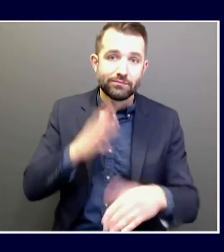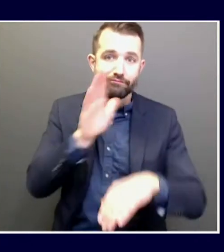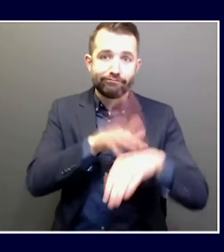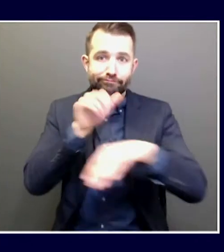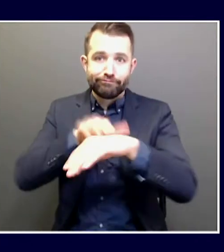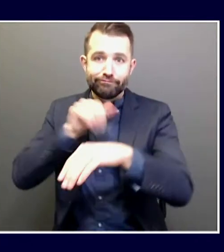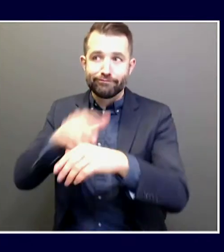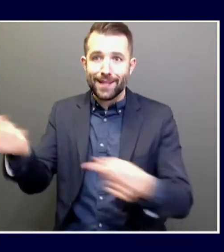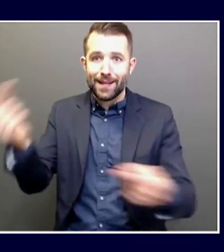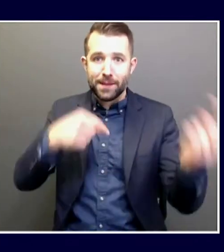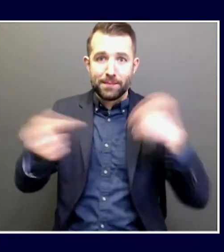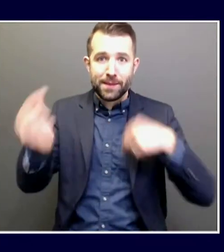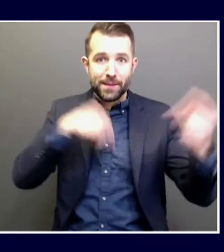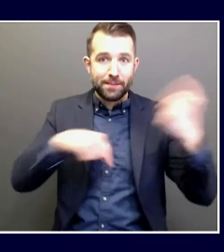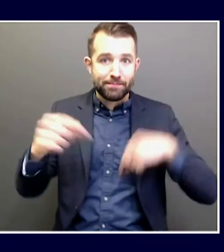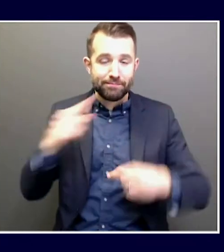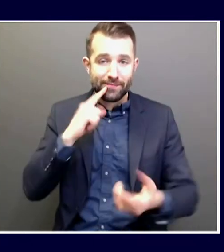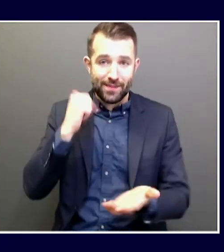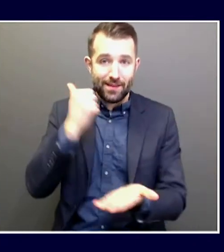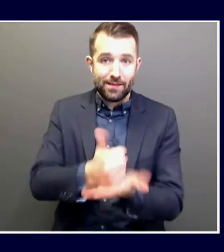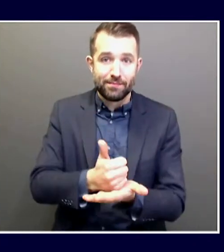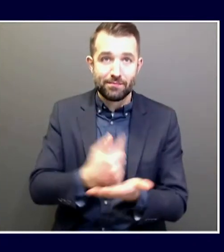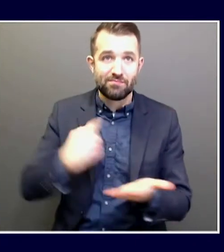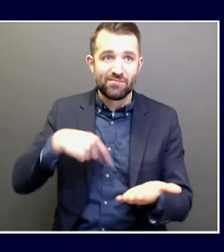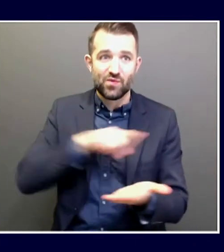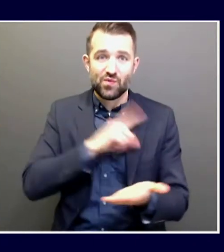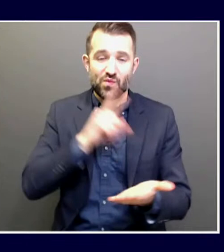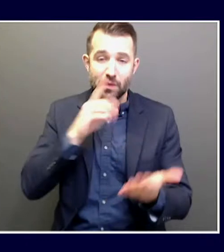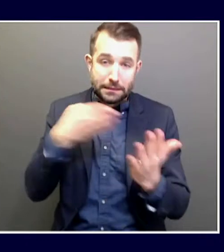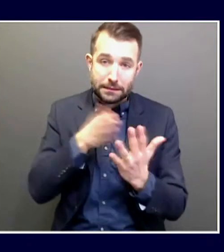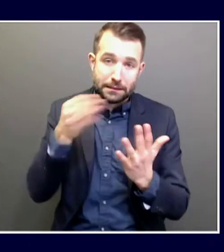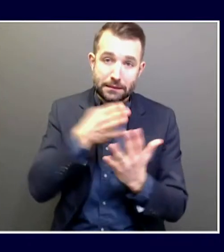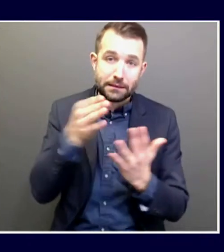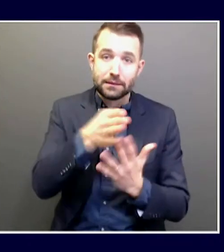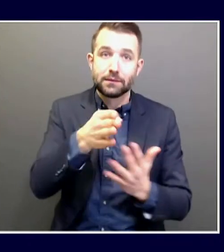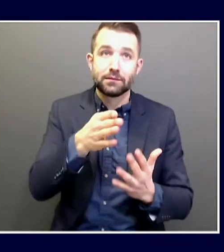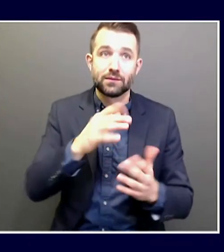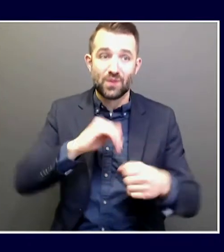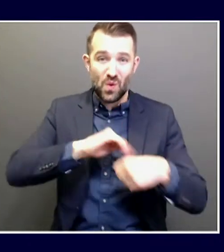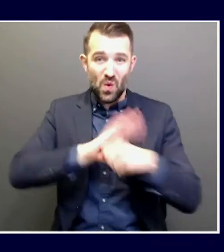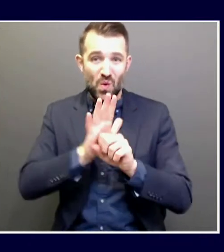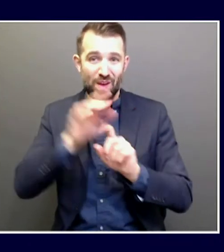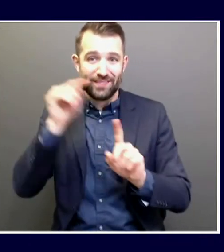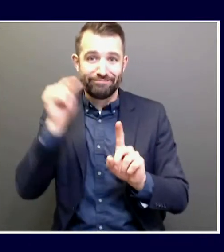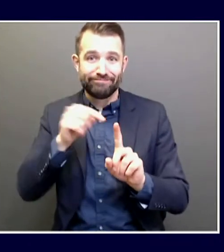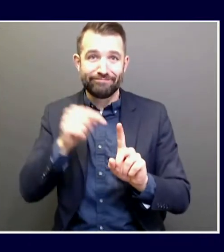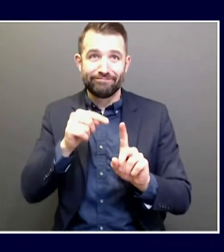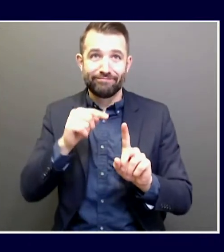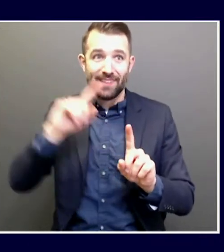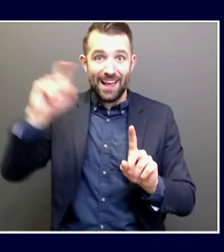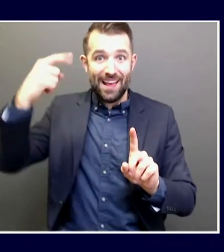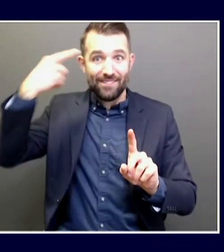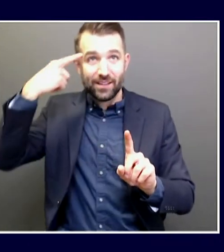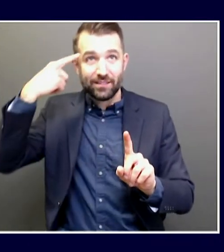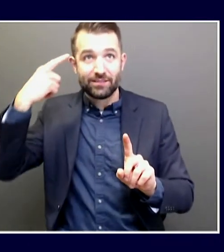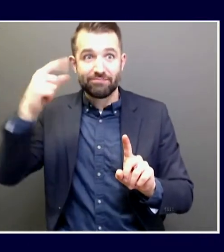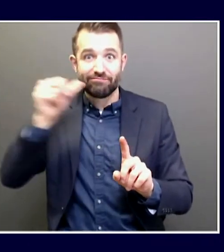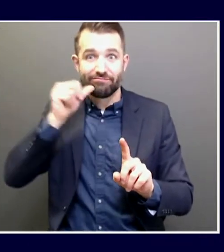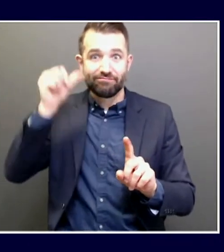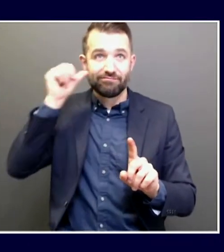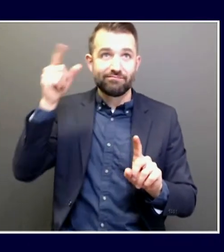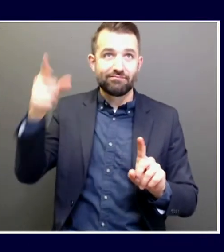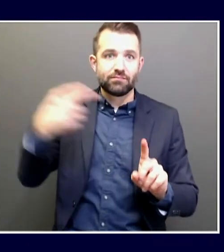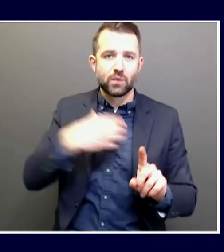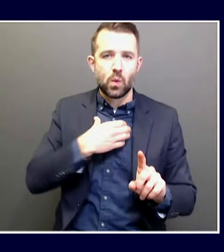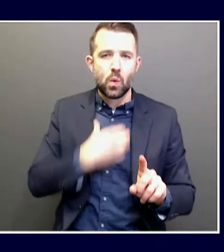this COVID-19 pandemic. As the governor said yesterday, she wishes she did not have to take this step. But the rise